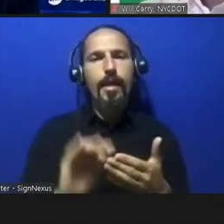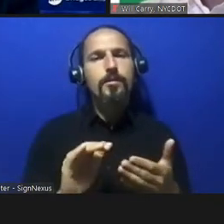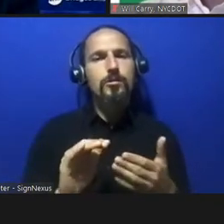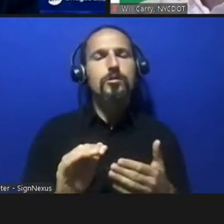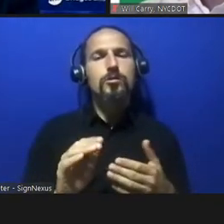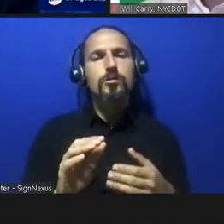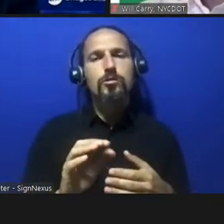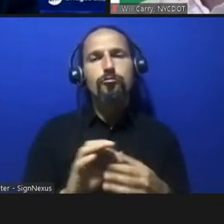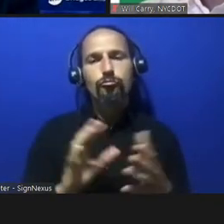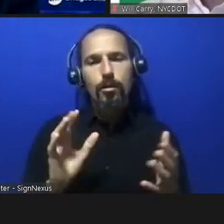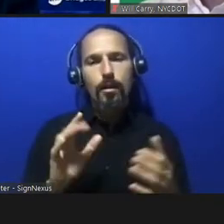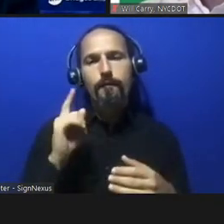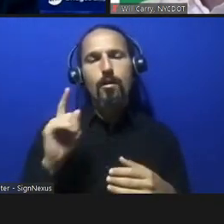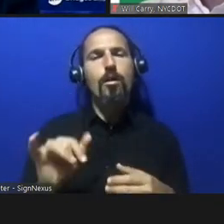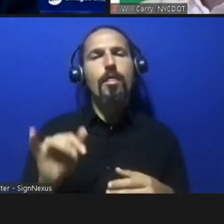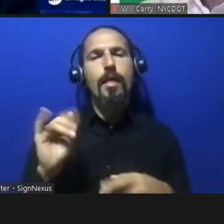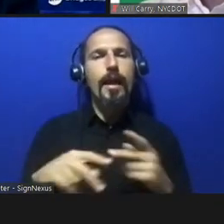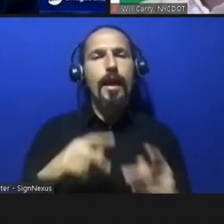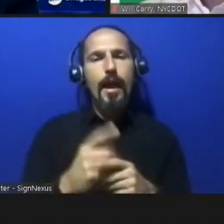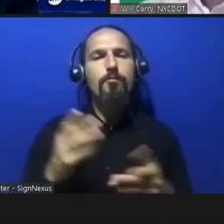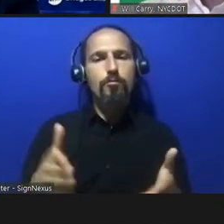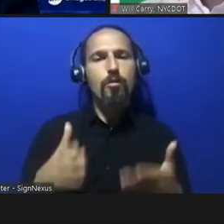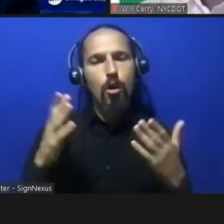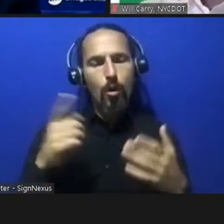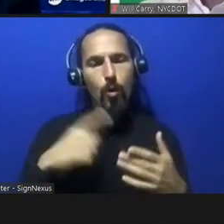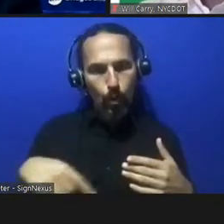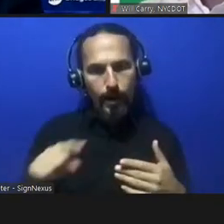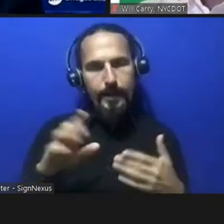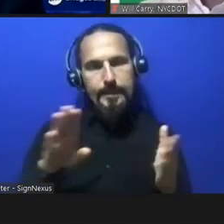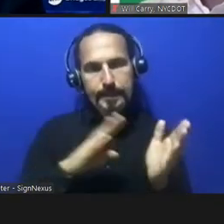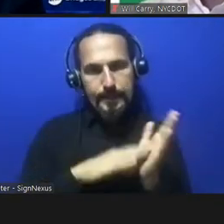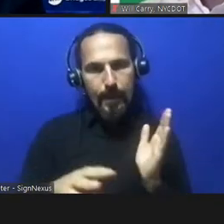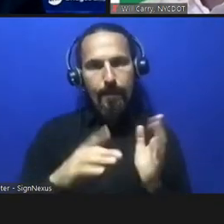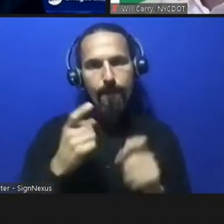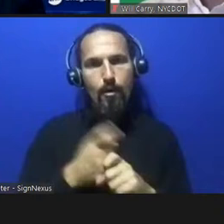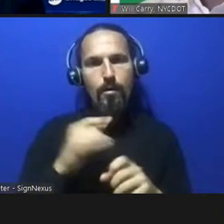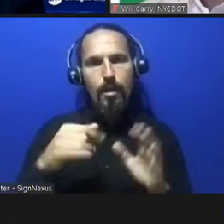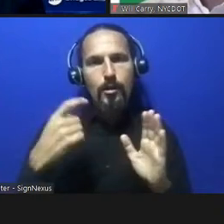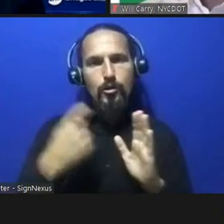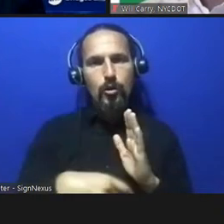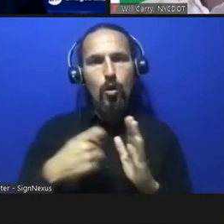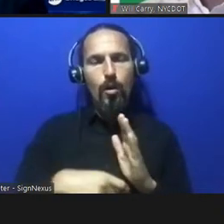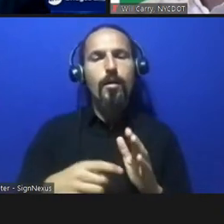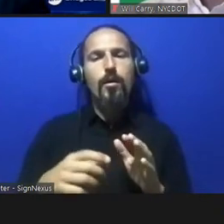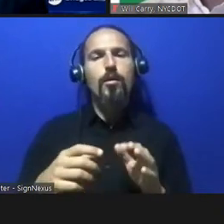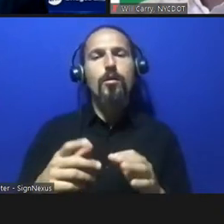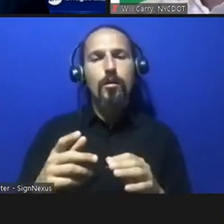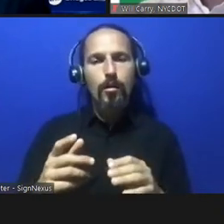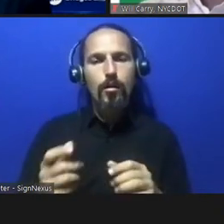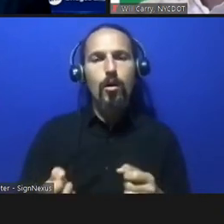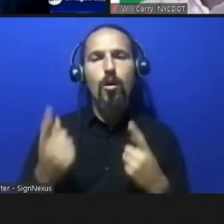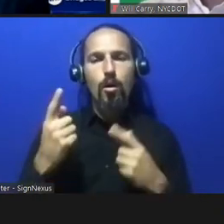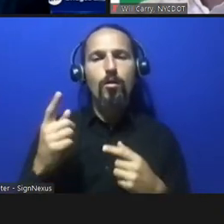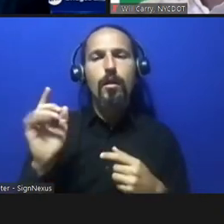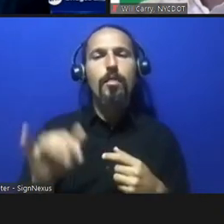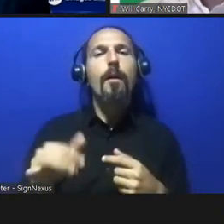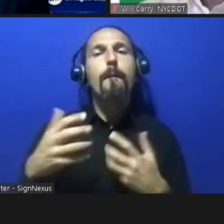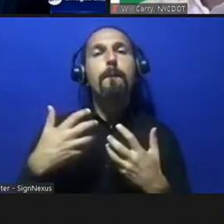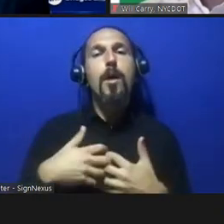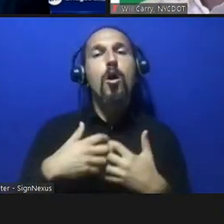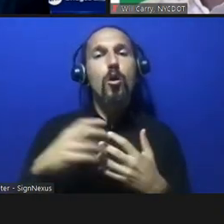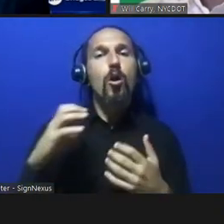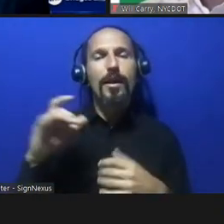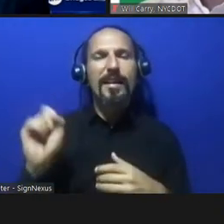not subject to this proposal and that we are exempted from tolling costs plain and simple motor coaches need an